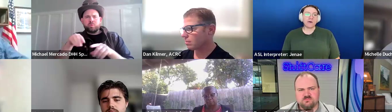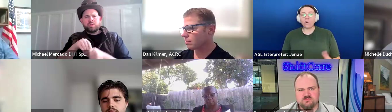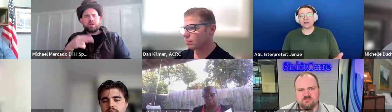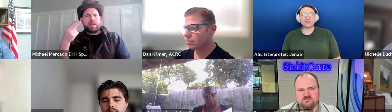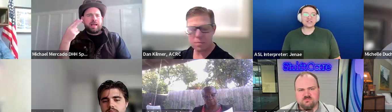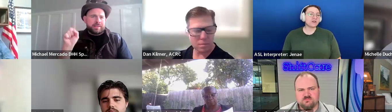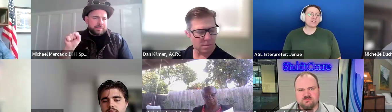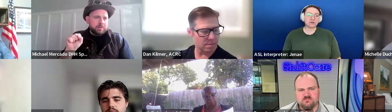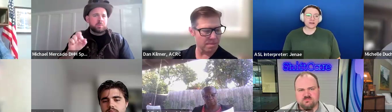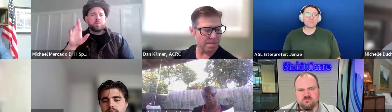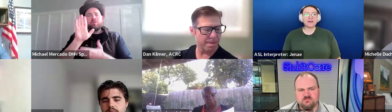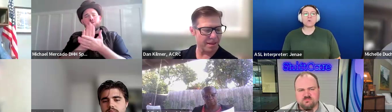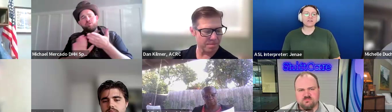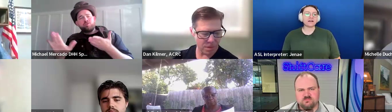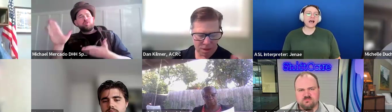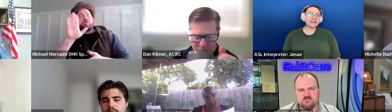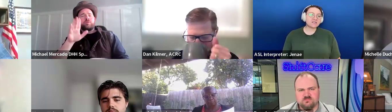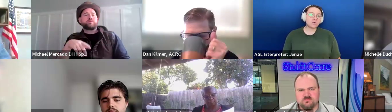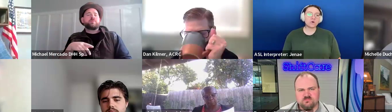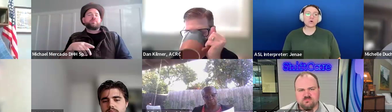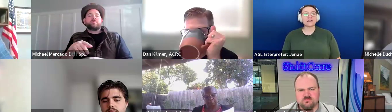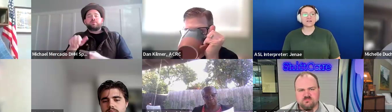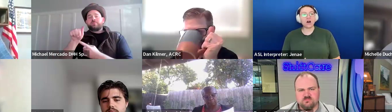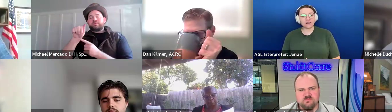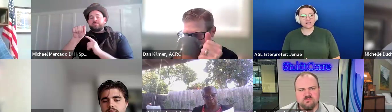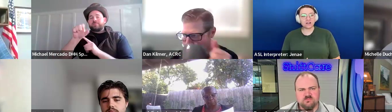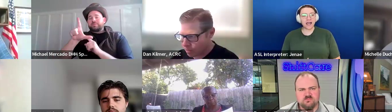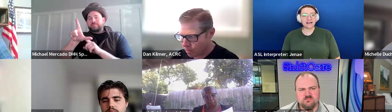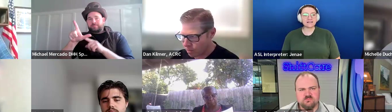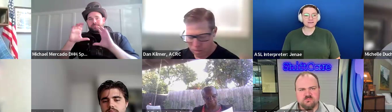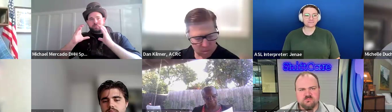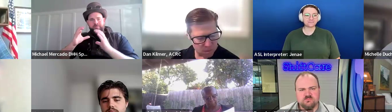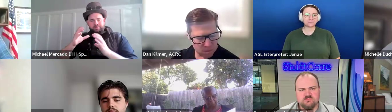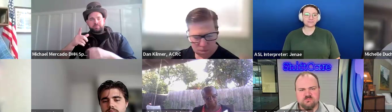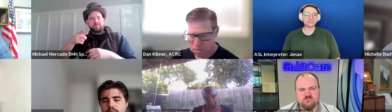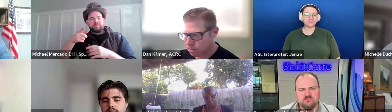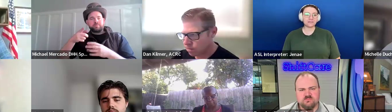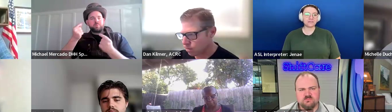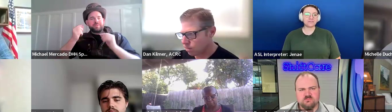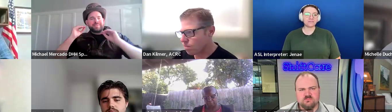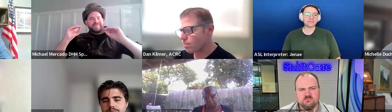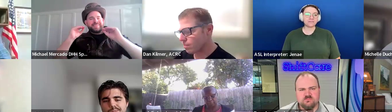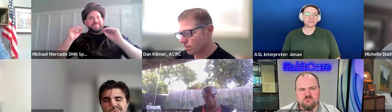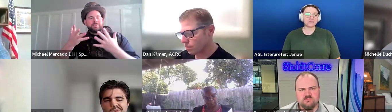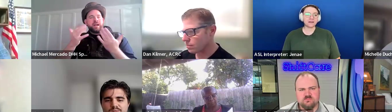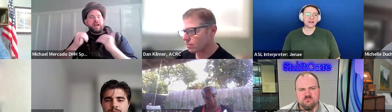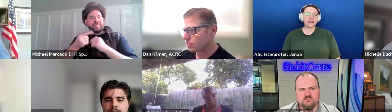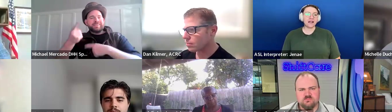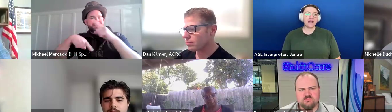ASL 1, 2, and 3, maybe while they're in high school or as a college class.